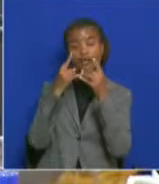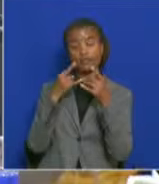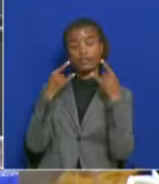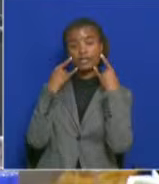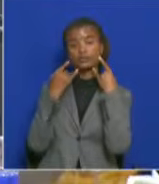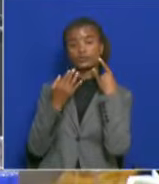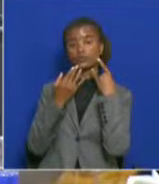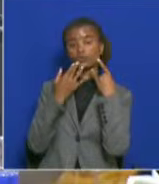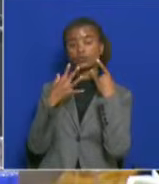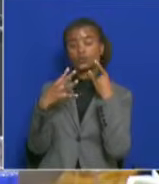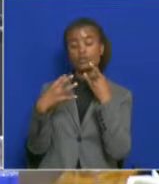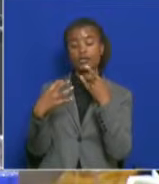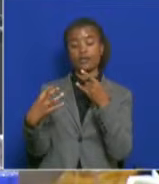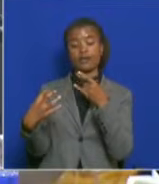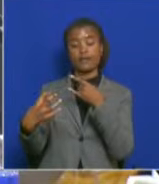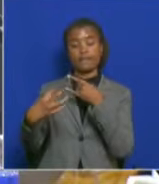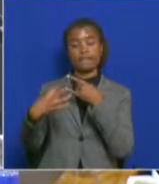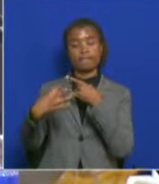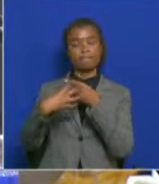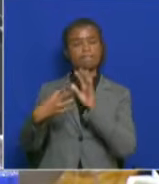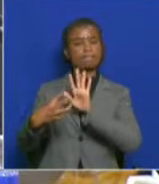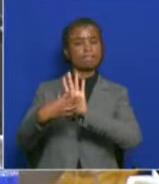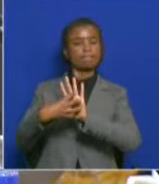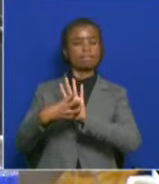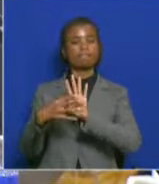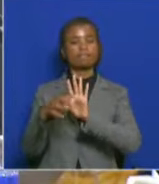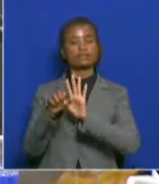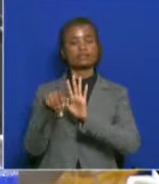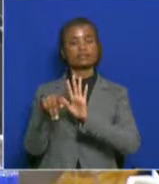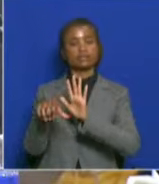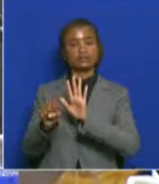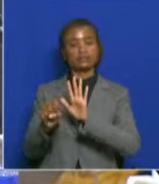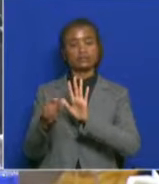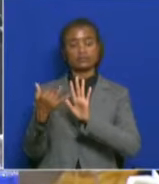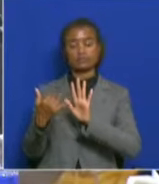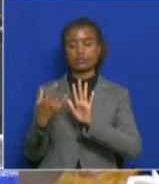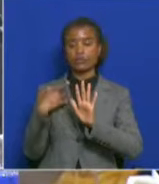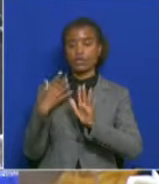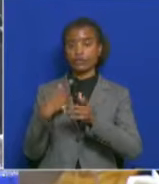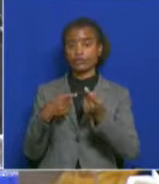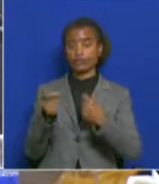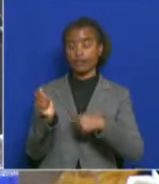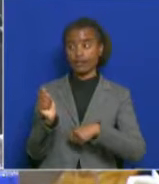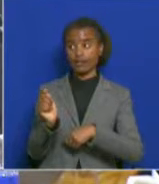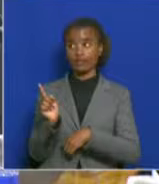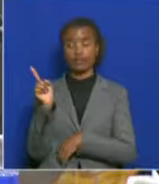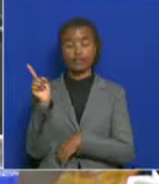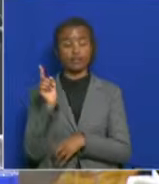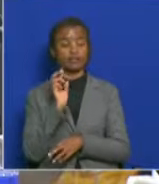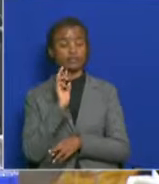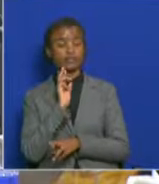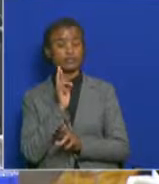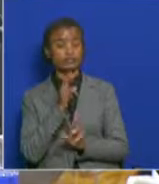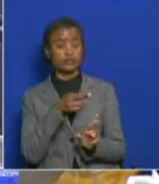upstairs, need to sell. The response from General Khan,